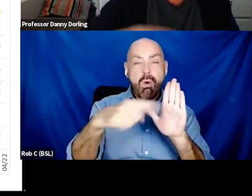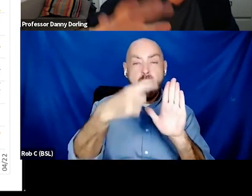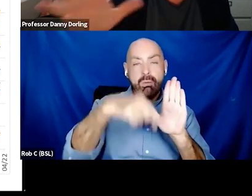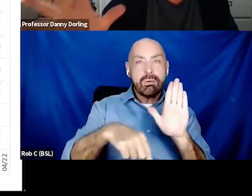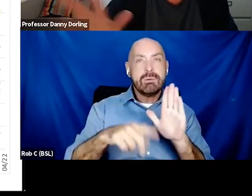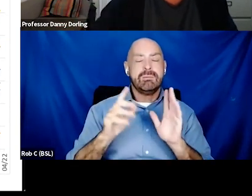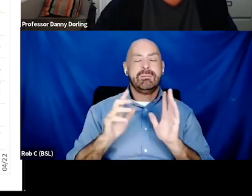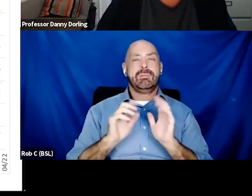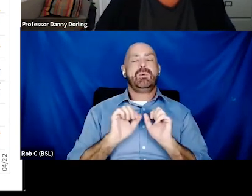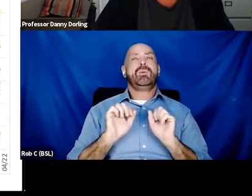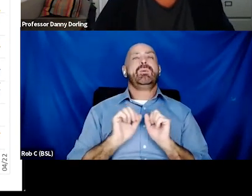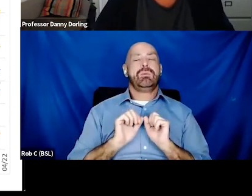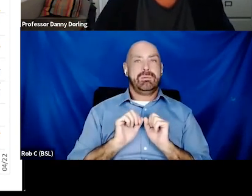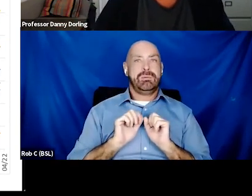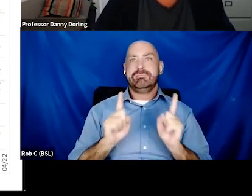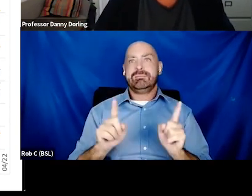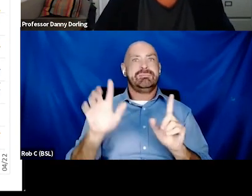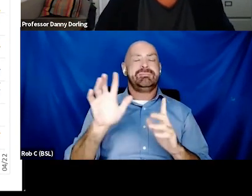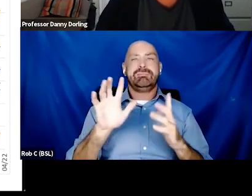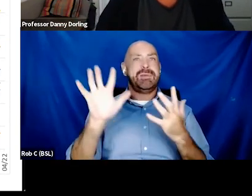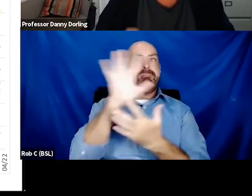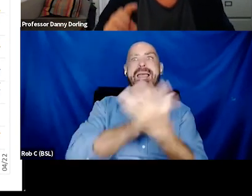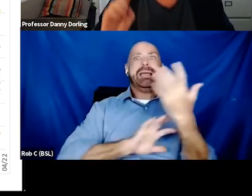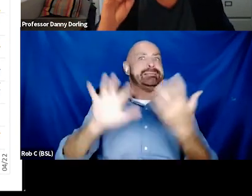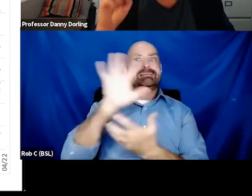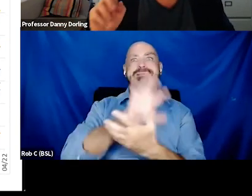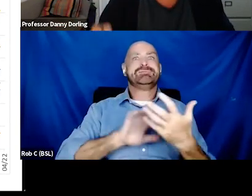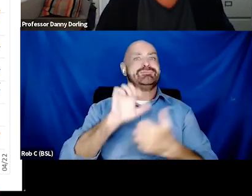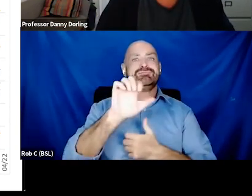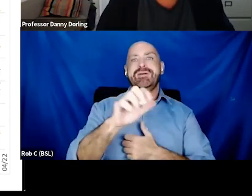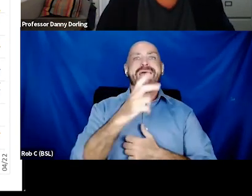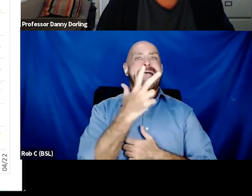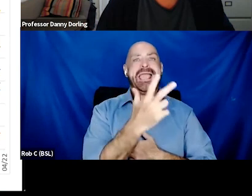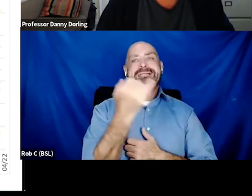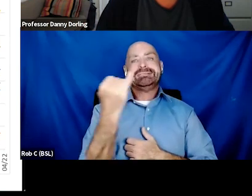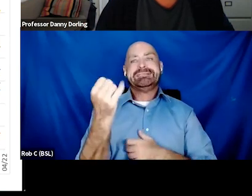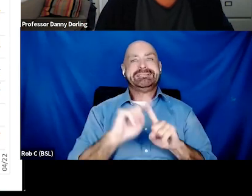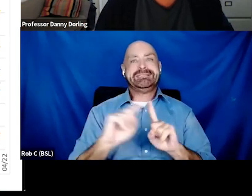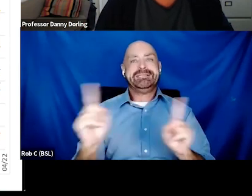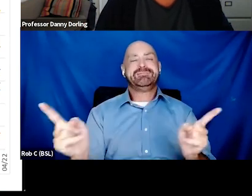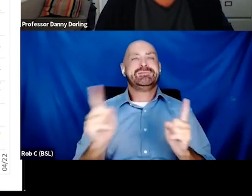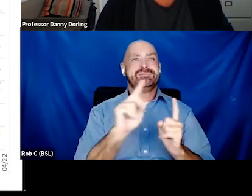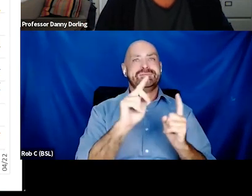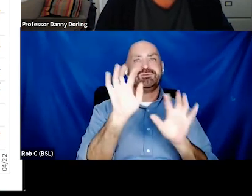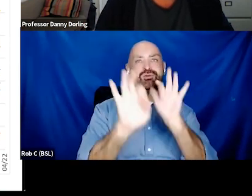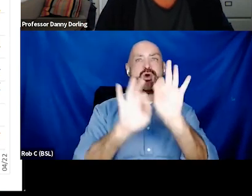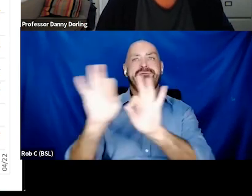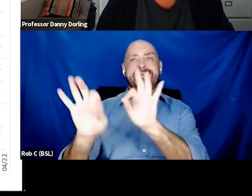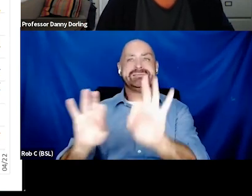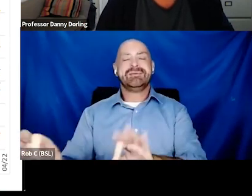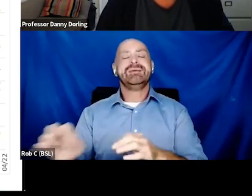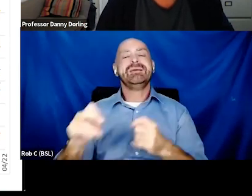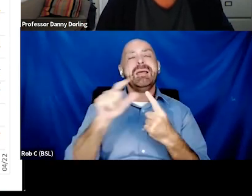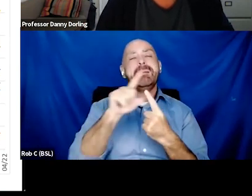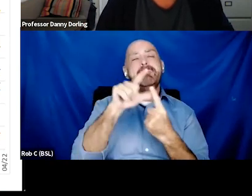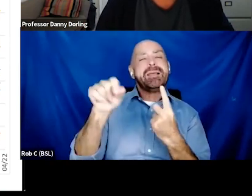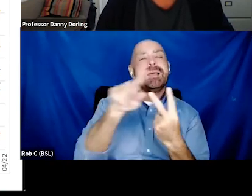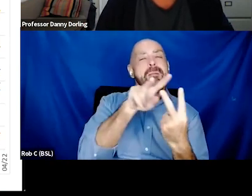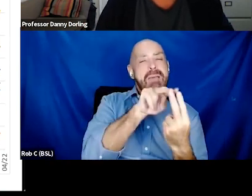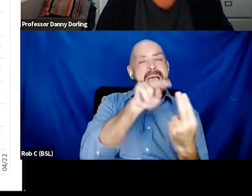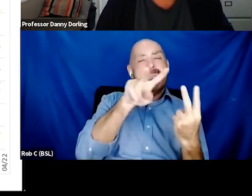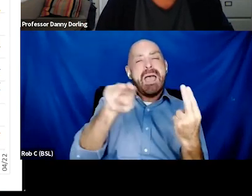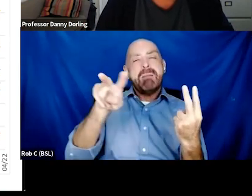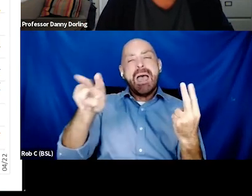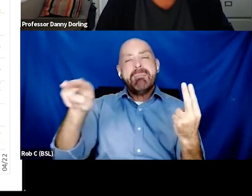And it looks like a mess if you show all of them over 86 surveys. So let's just take pairs of these and look at them a pair